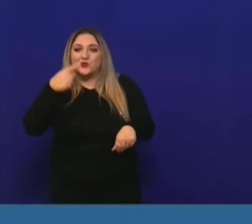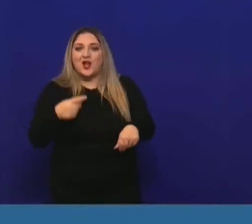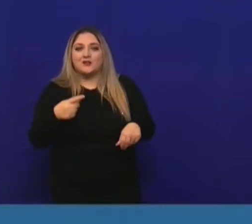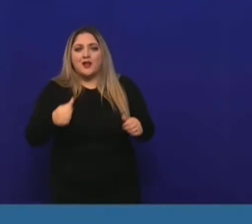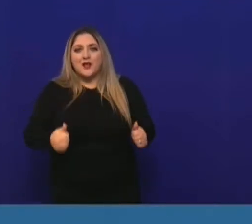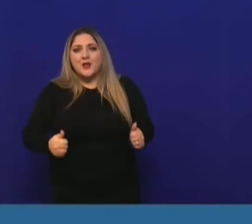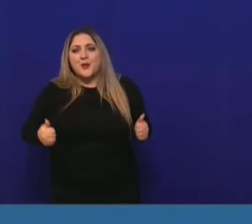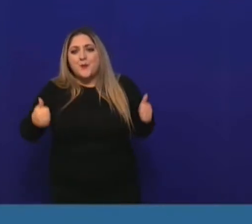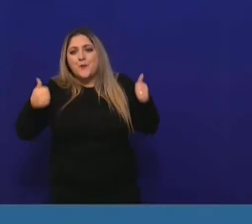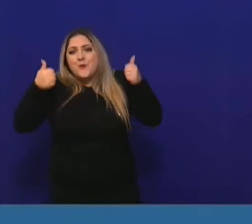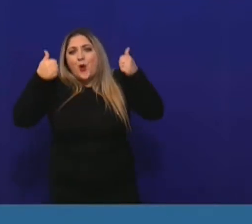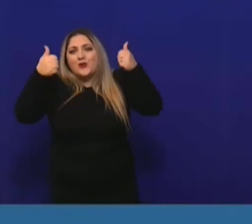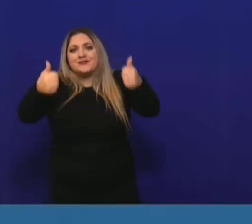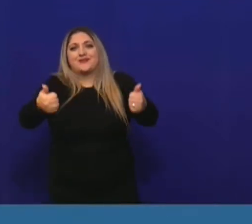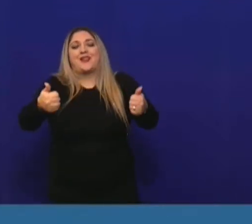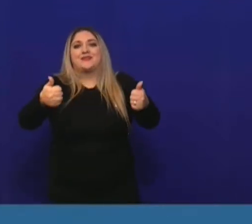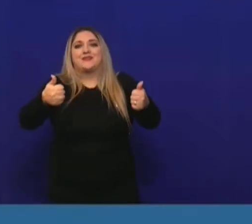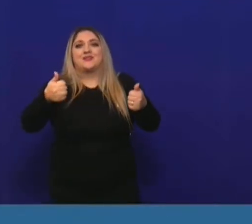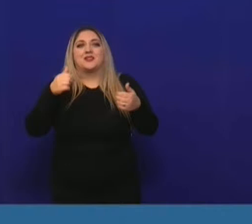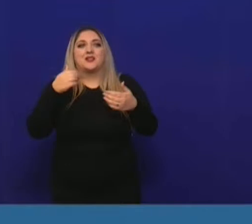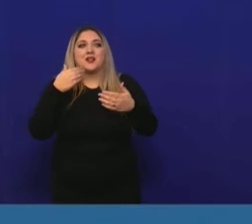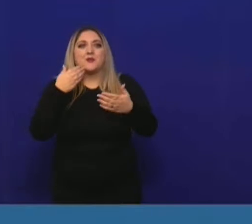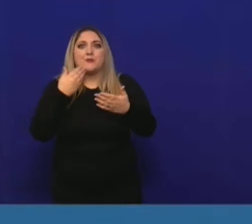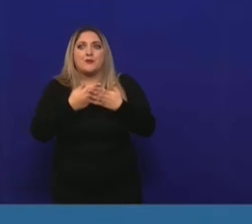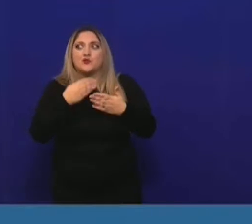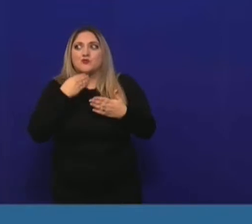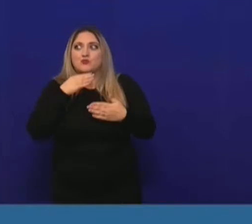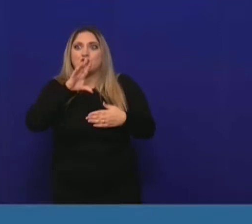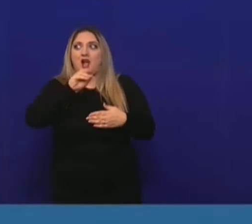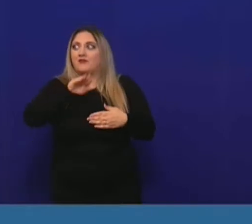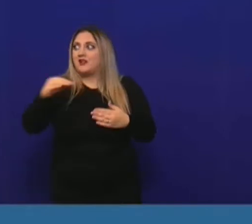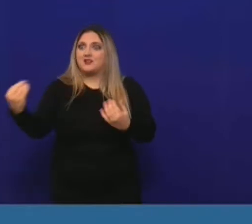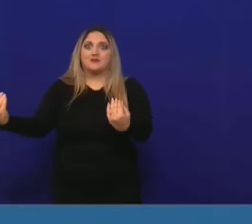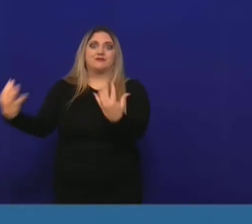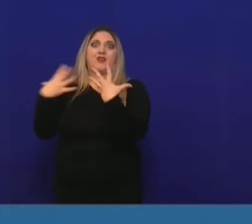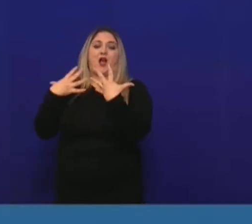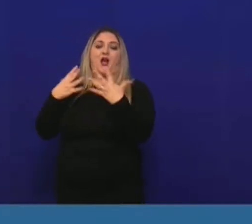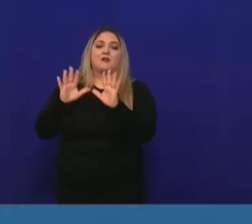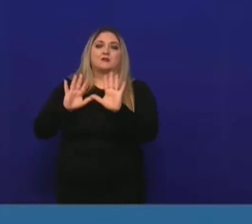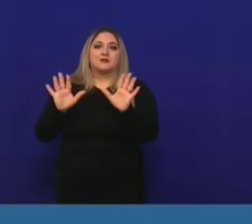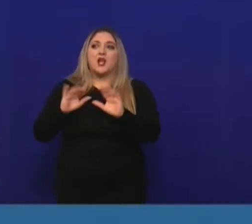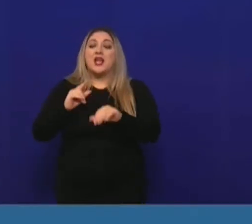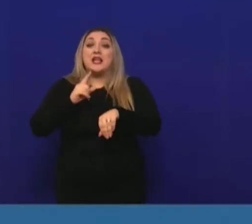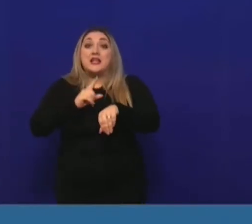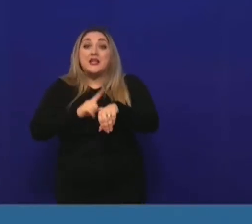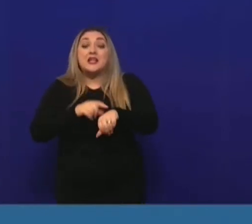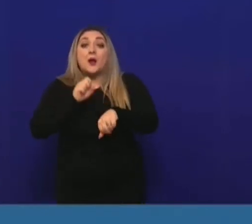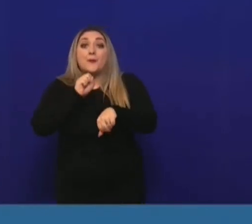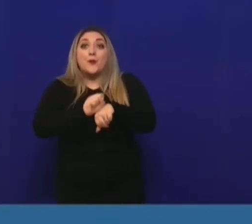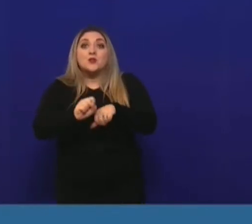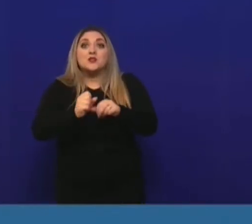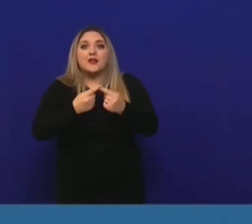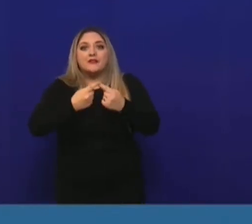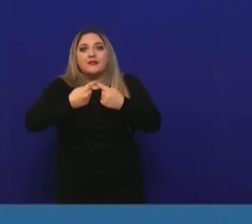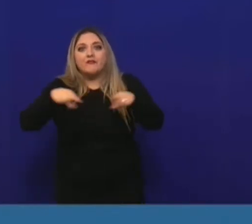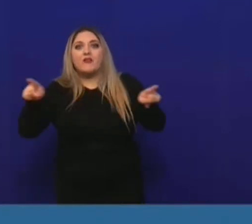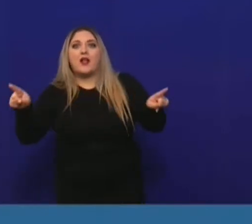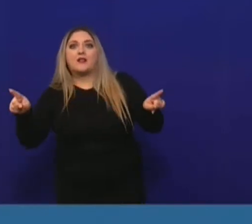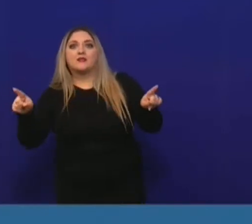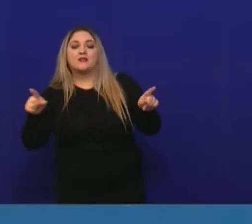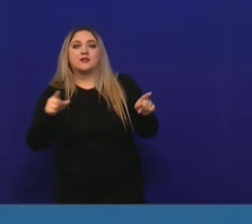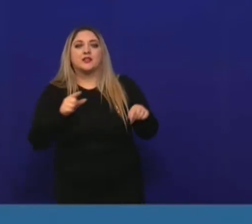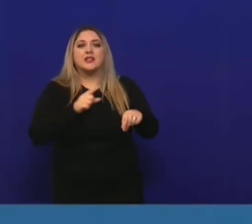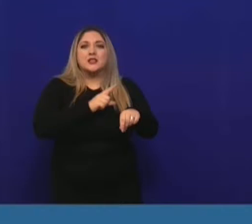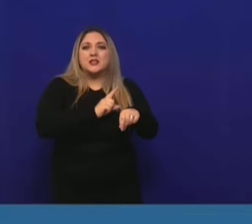Għaliex qegħdin f'sitwazzjoni fejn aħna ma rridux nlaqgħu ħafna nies ma' xulxin. Allura tajna l-appuntamenti apposta b'ħinijiet li aħna nikkalkulaw